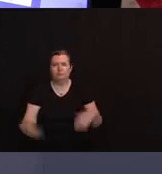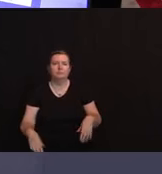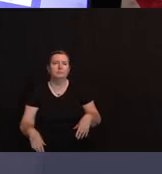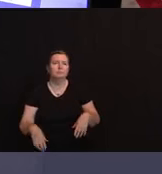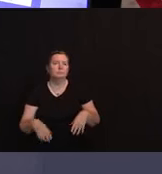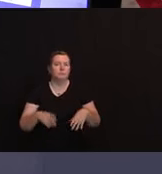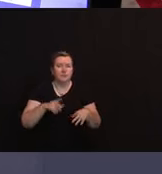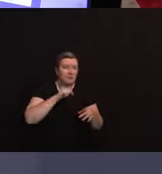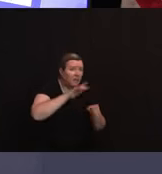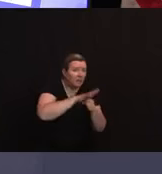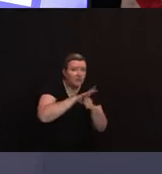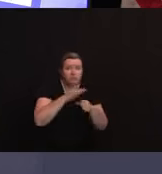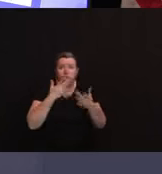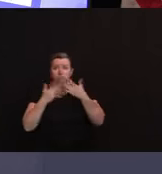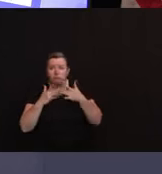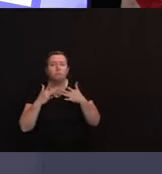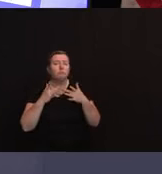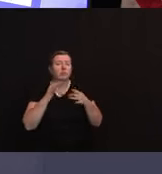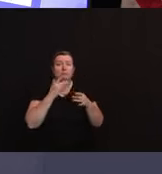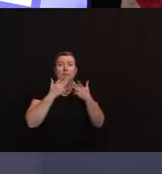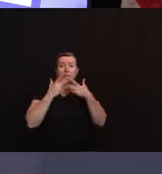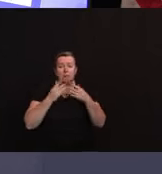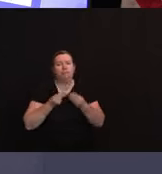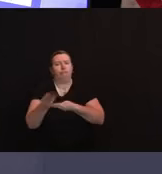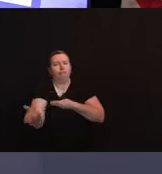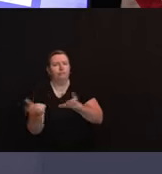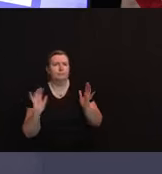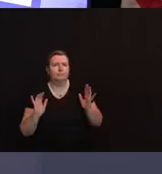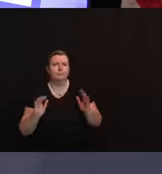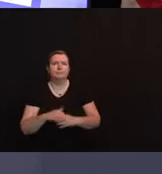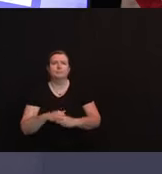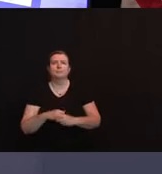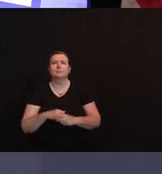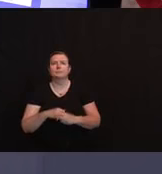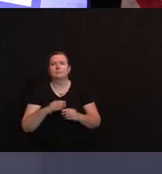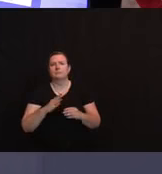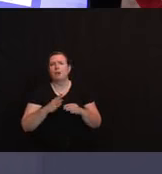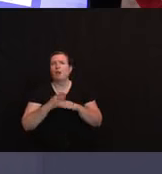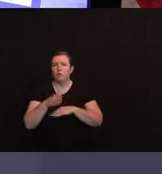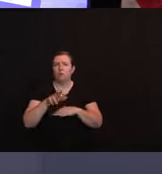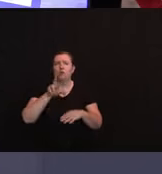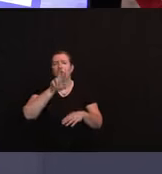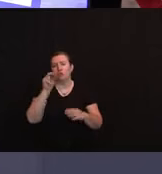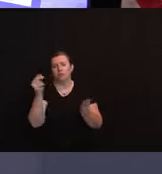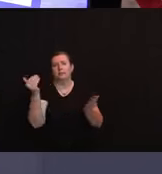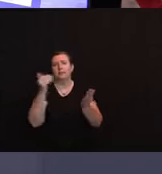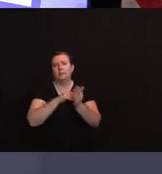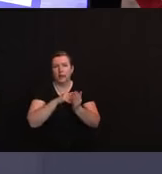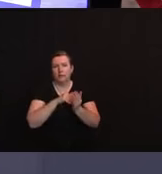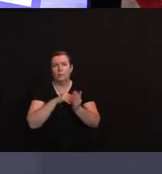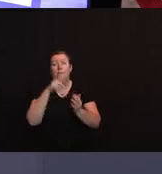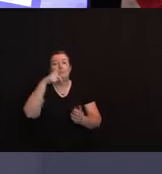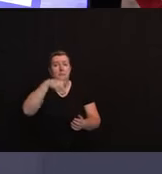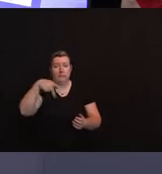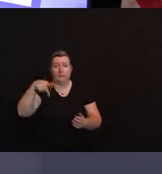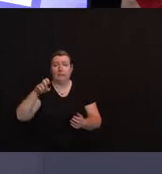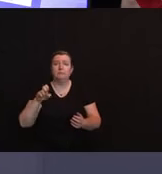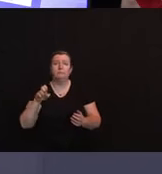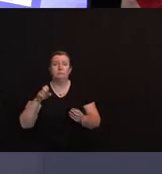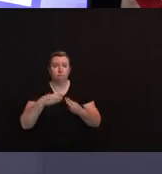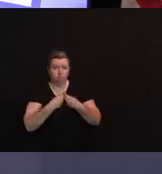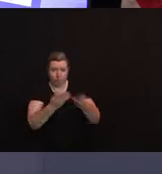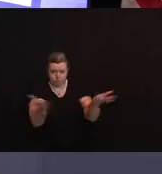More than 30 million units of PPE have been distributed to the long-term care facilities throughout this